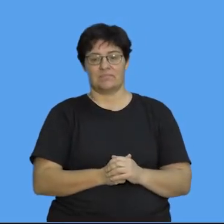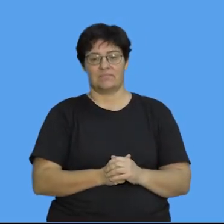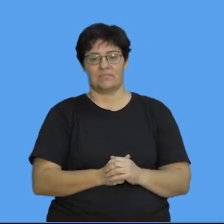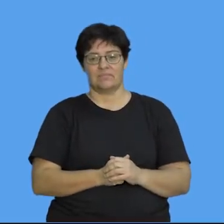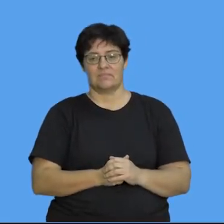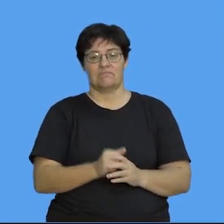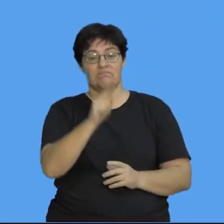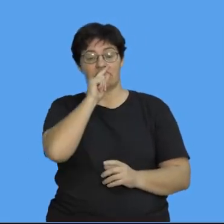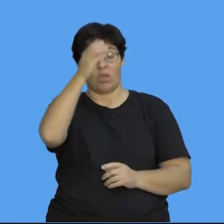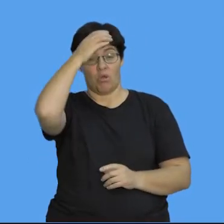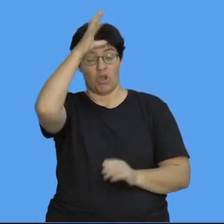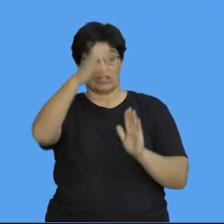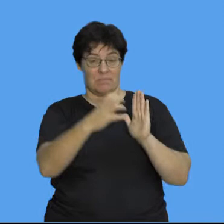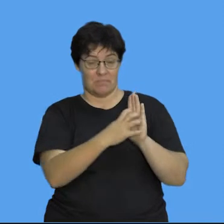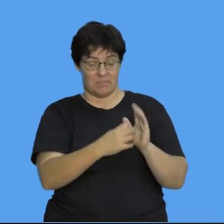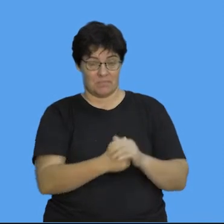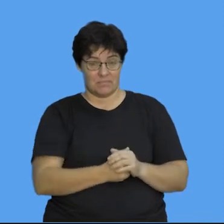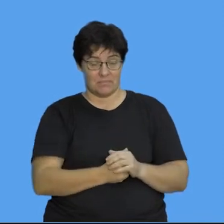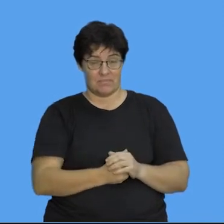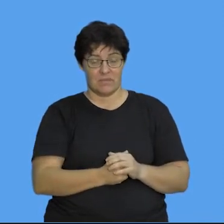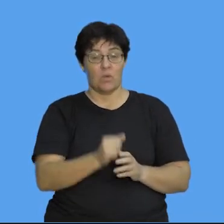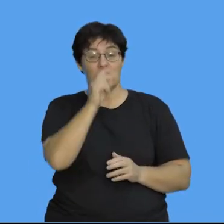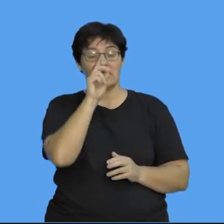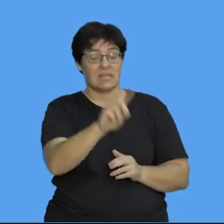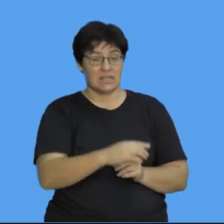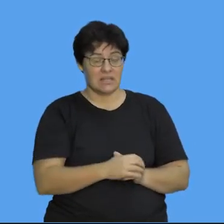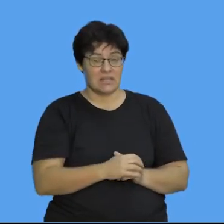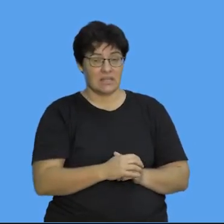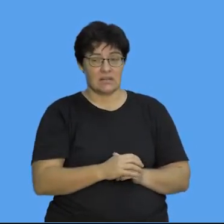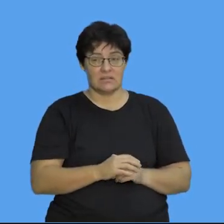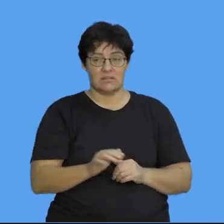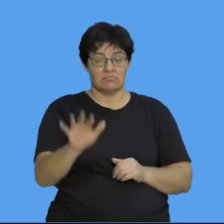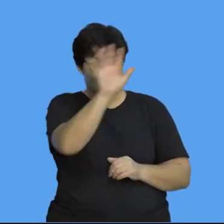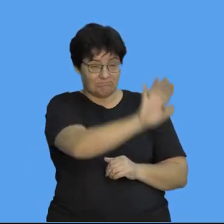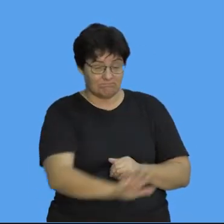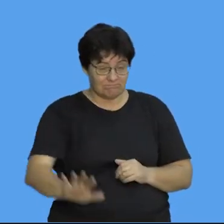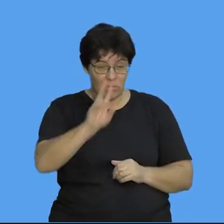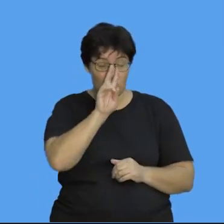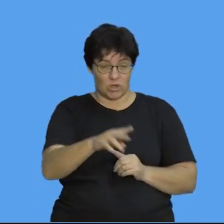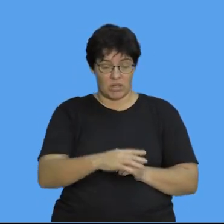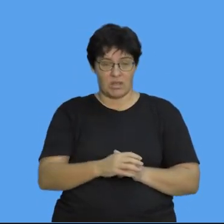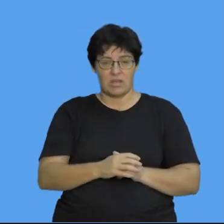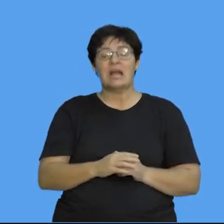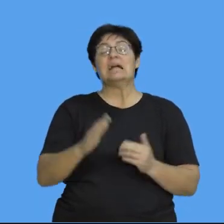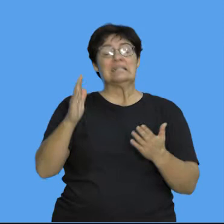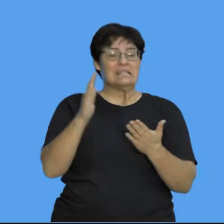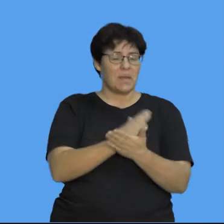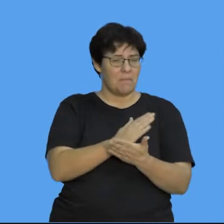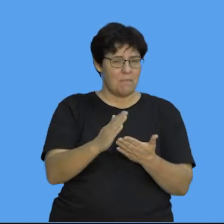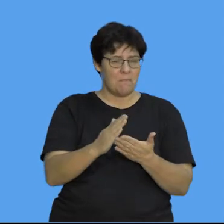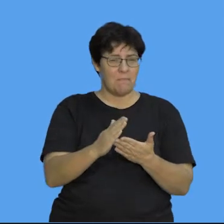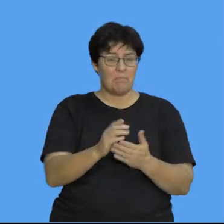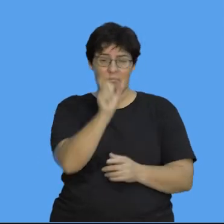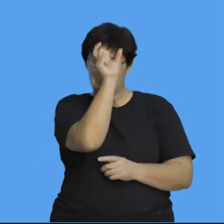When we look at our concept map over here, you're going to see these are what we're going to look at. And they're going to be some very